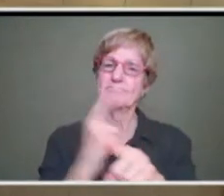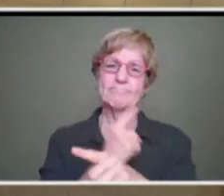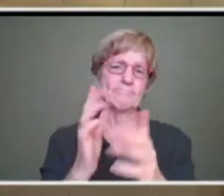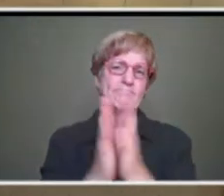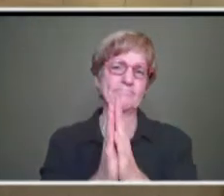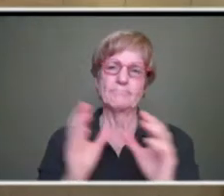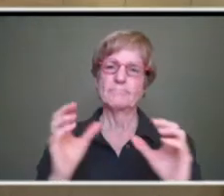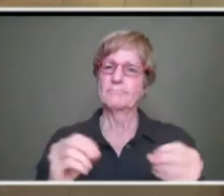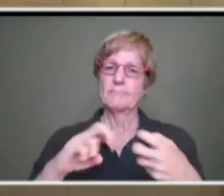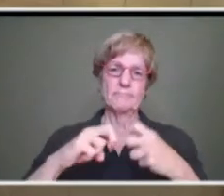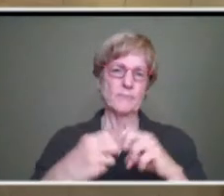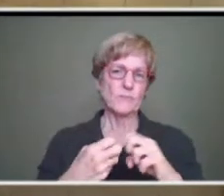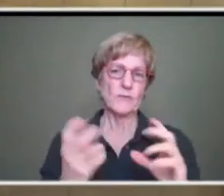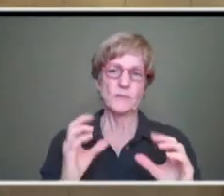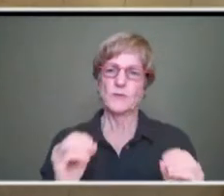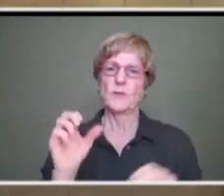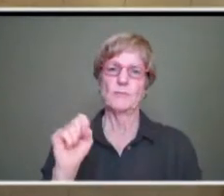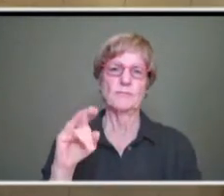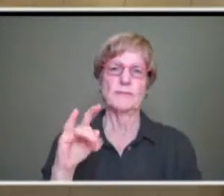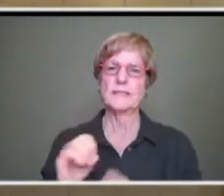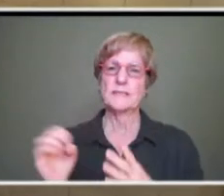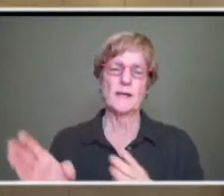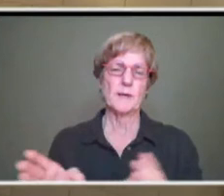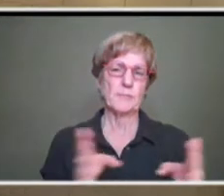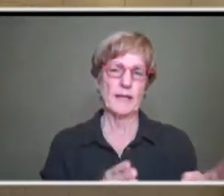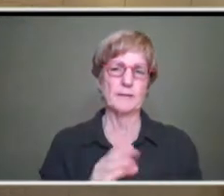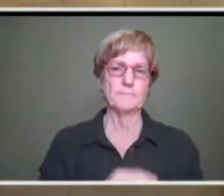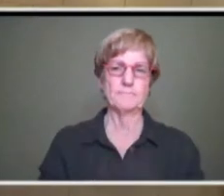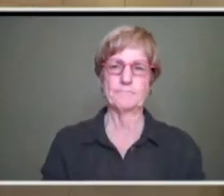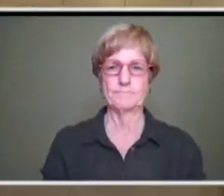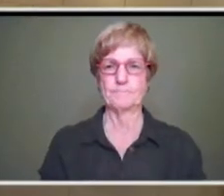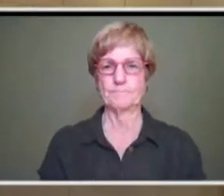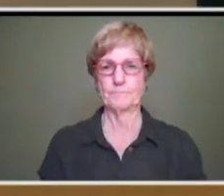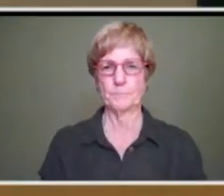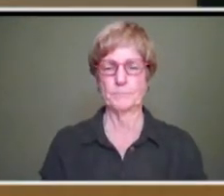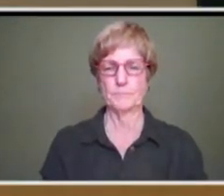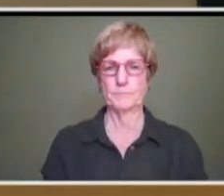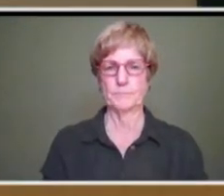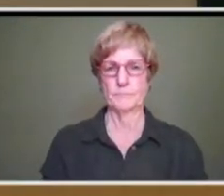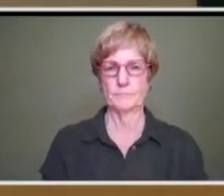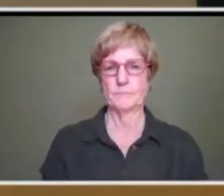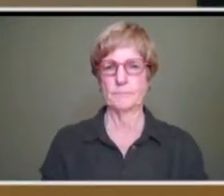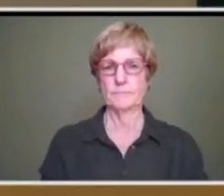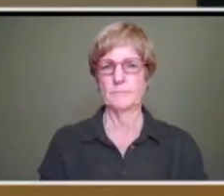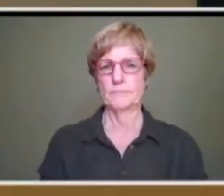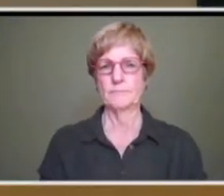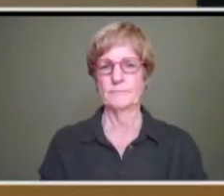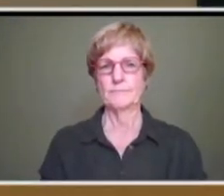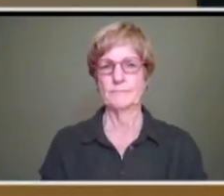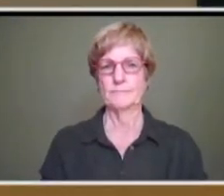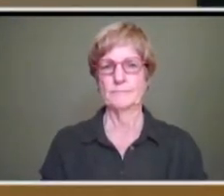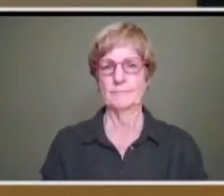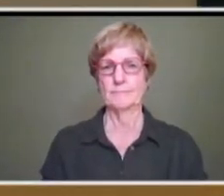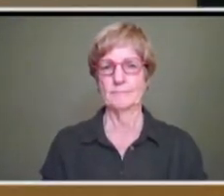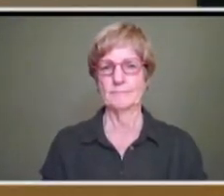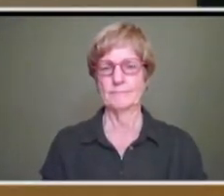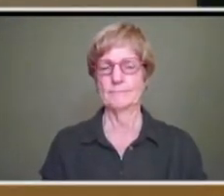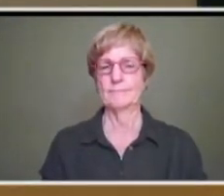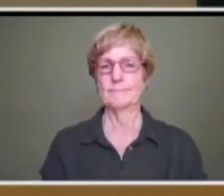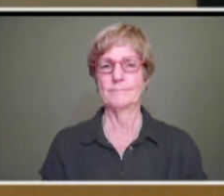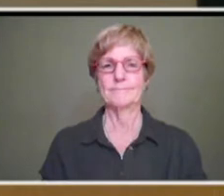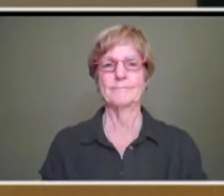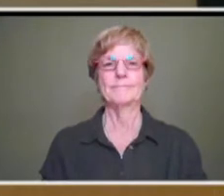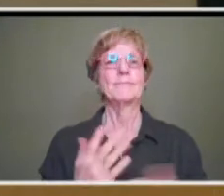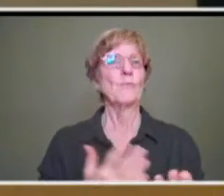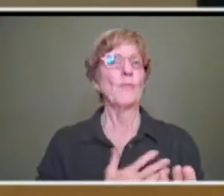outstanding issues and no site plan associated with it thank you it's great you have three minutes thanks Dave mayor Pro tem members of council I'm